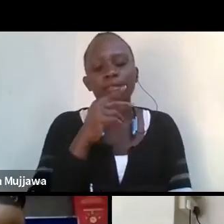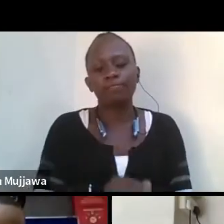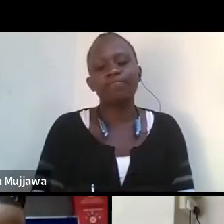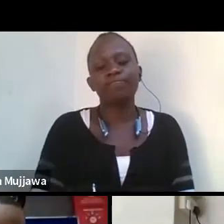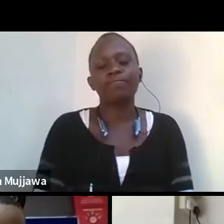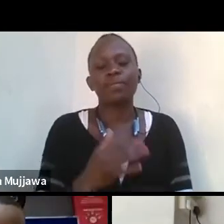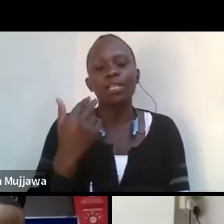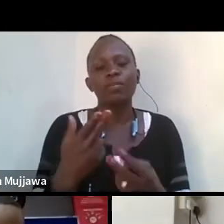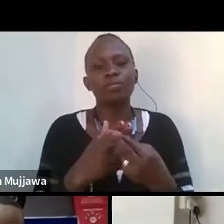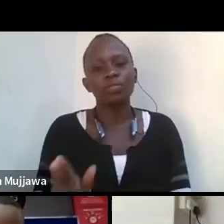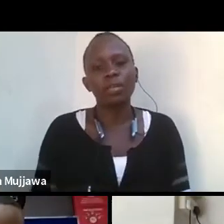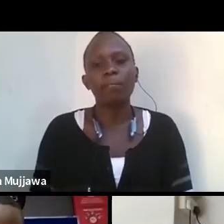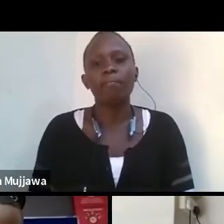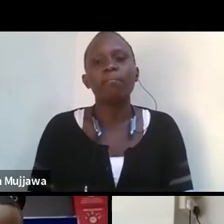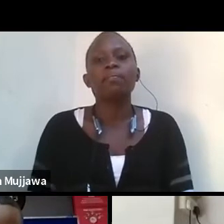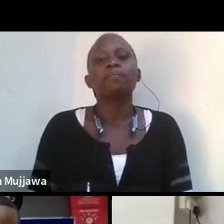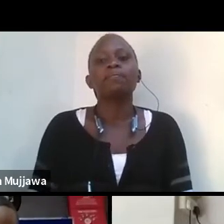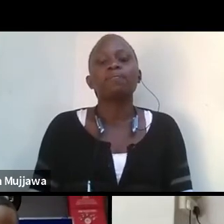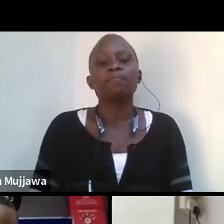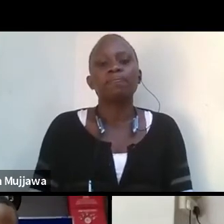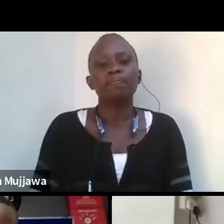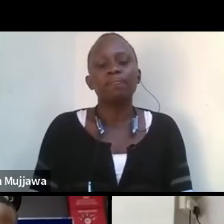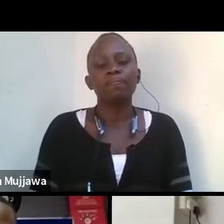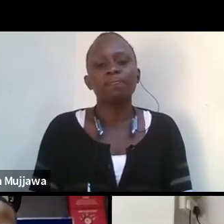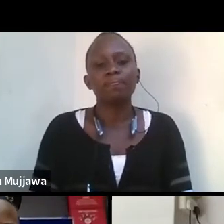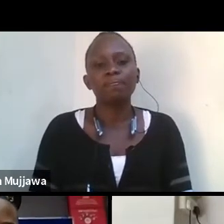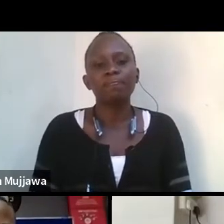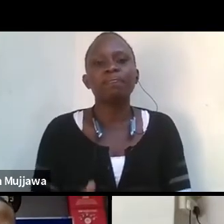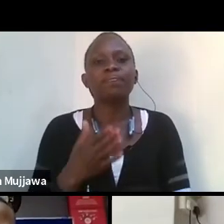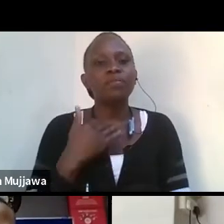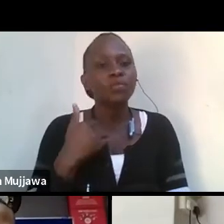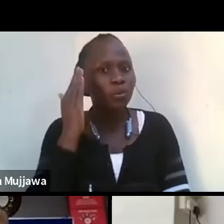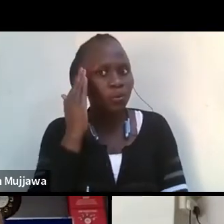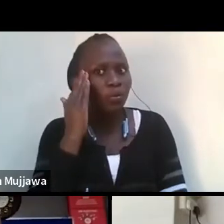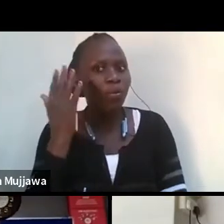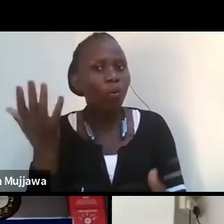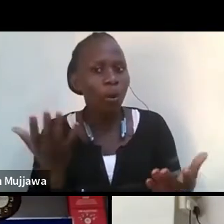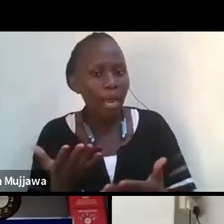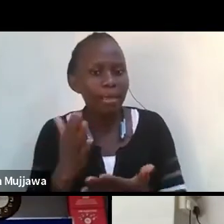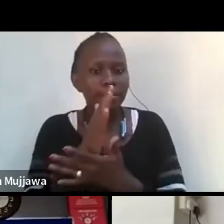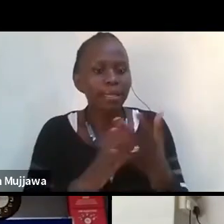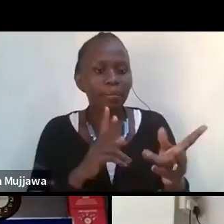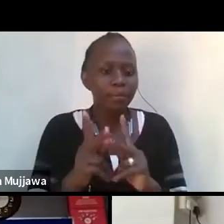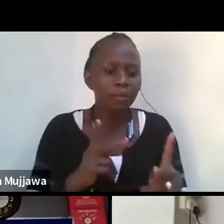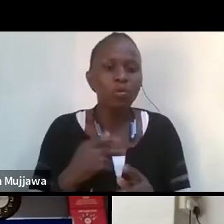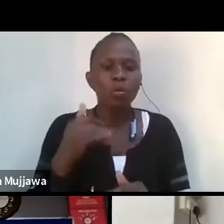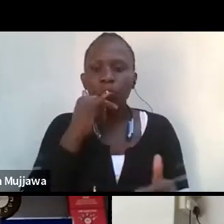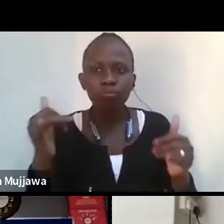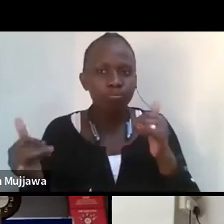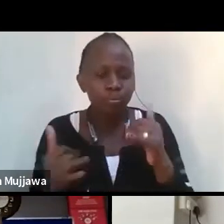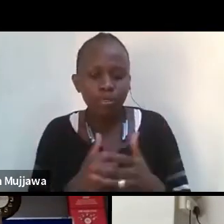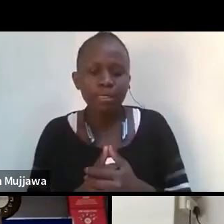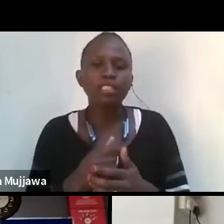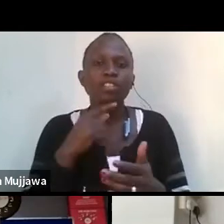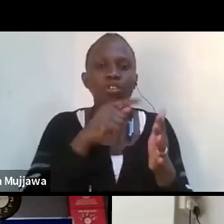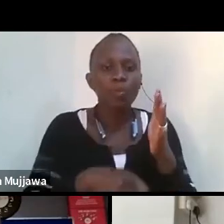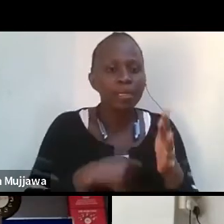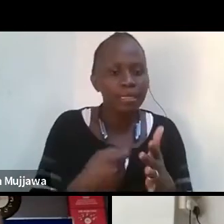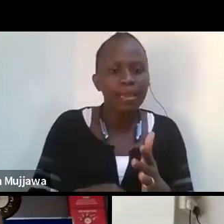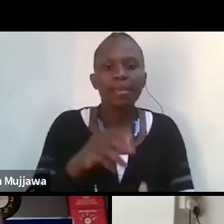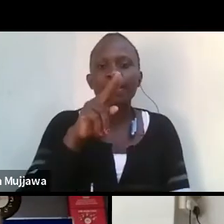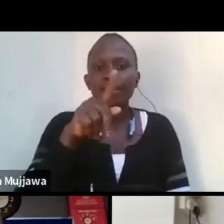as always, we like to check in with everybody to know where you are. We know we have some people following us on social media, but here on the Zoom, just to